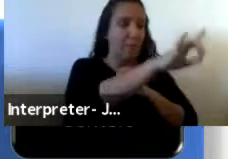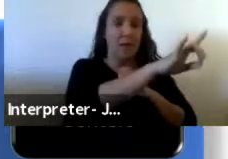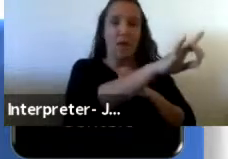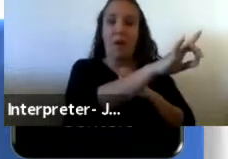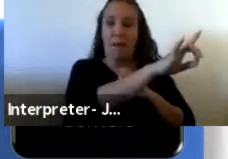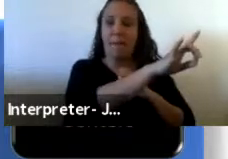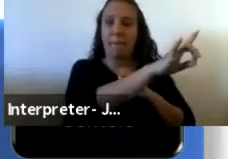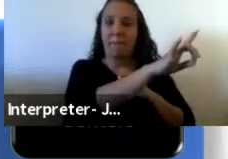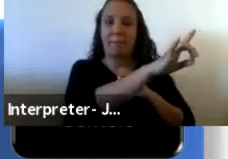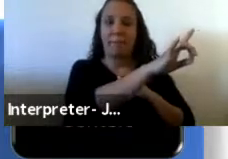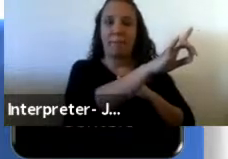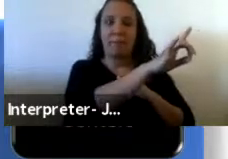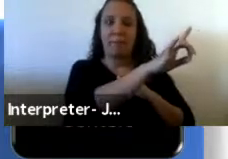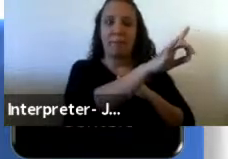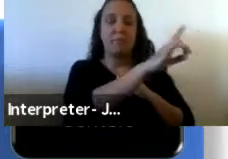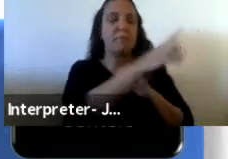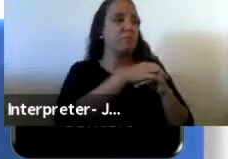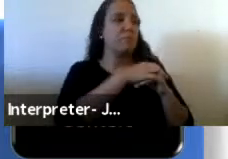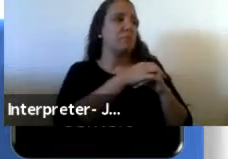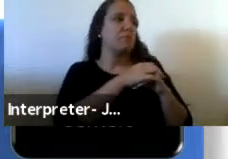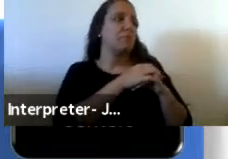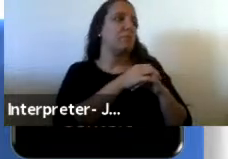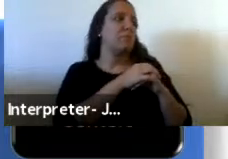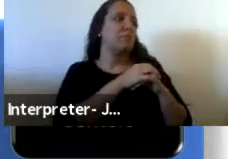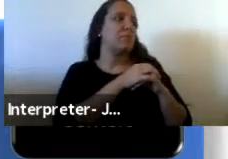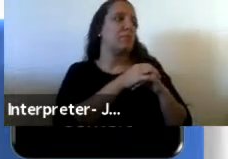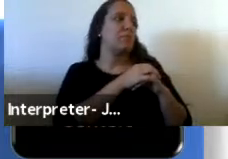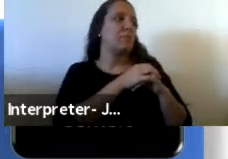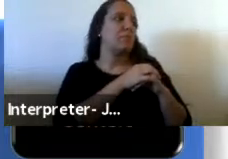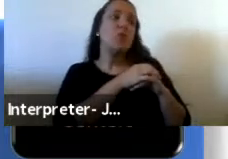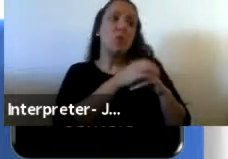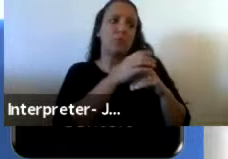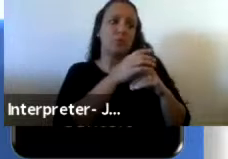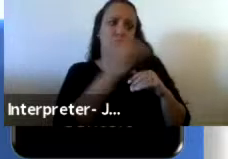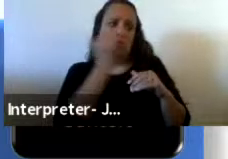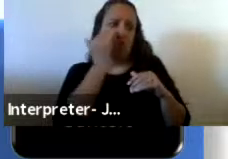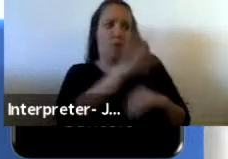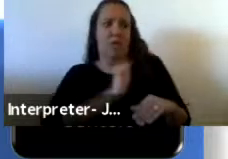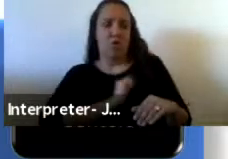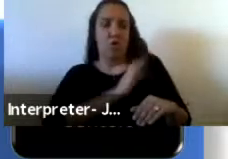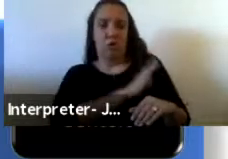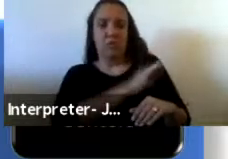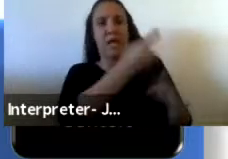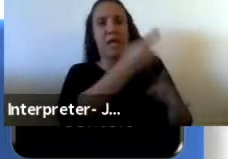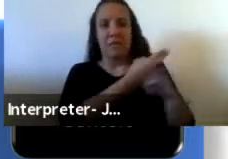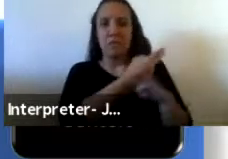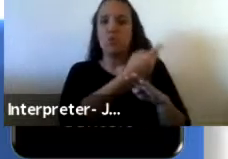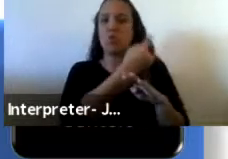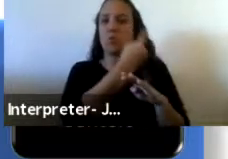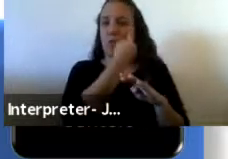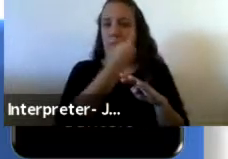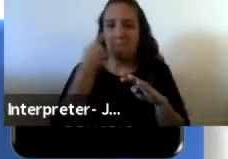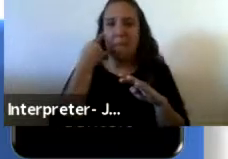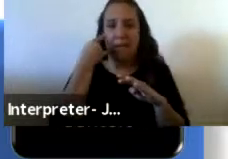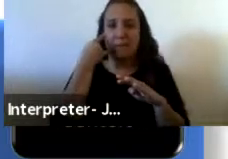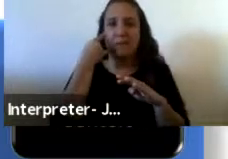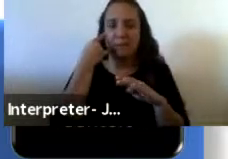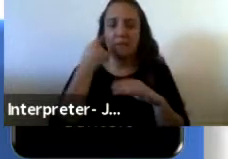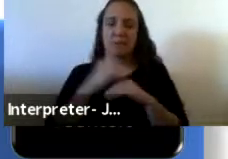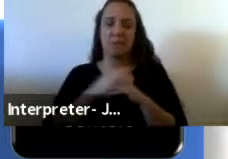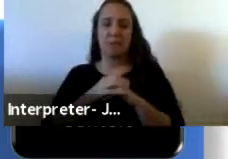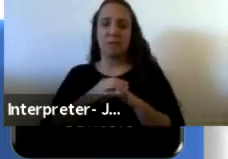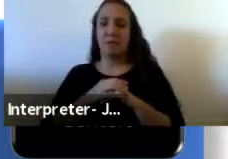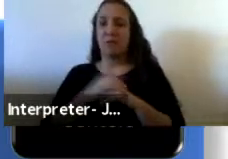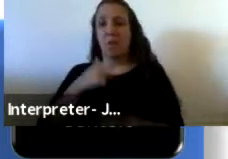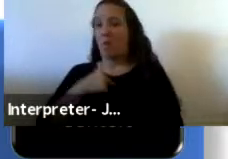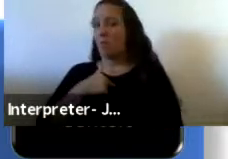and just coming in and knowing that, you know what, that your staff, you know what, they're wearing masks. You know, I'm not the type of person that I like to go